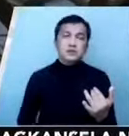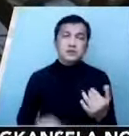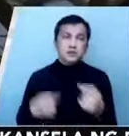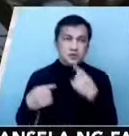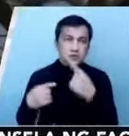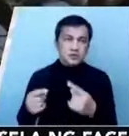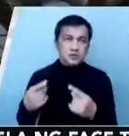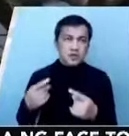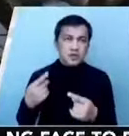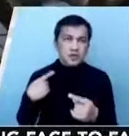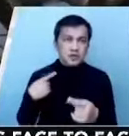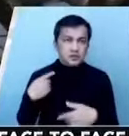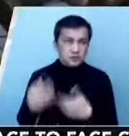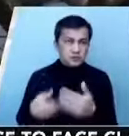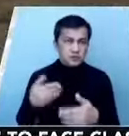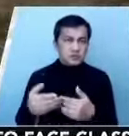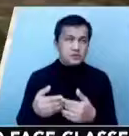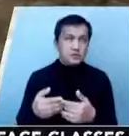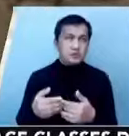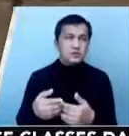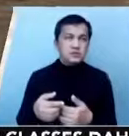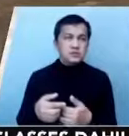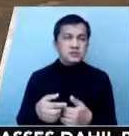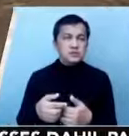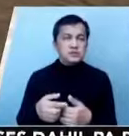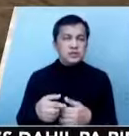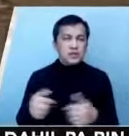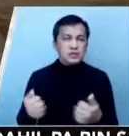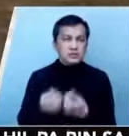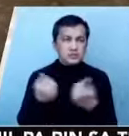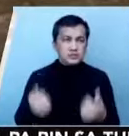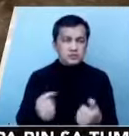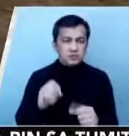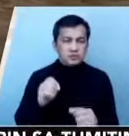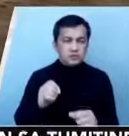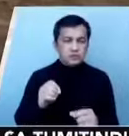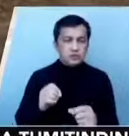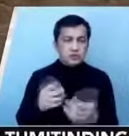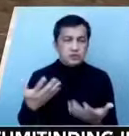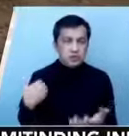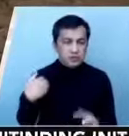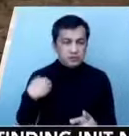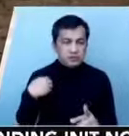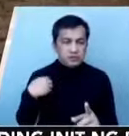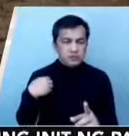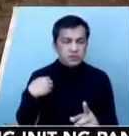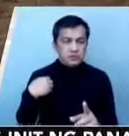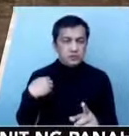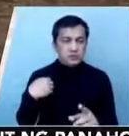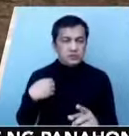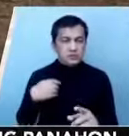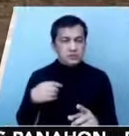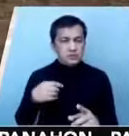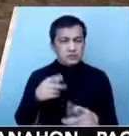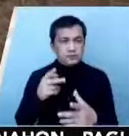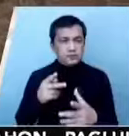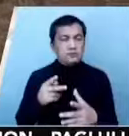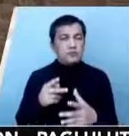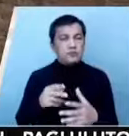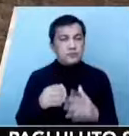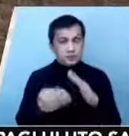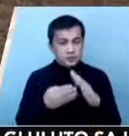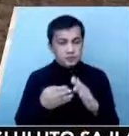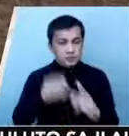of the accident with the primary objective of preventing such accidents from happening in the